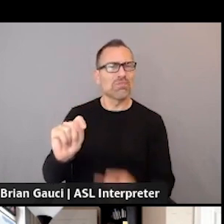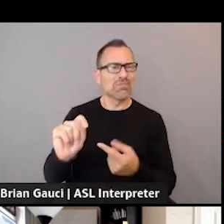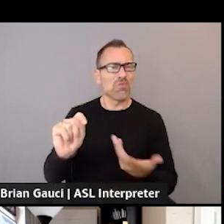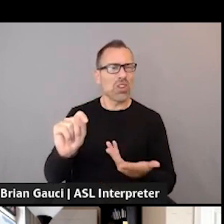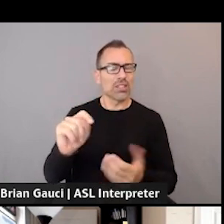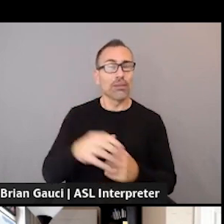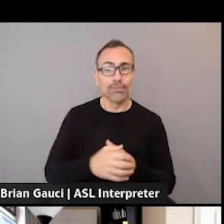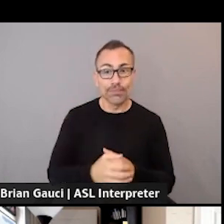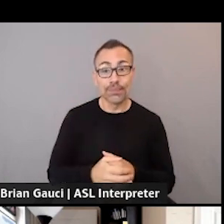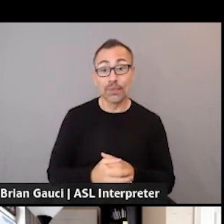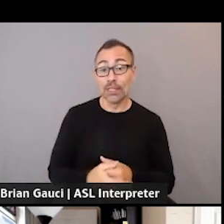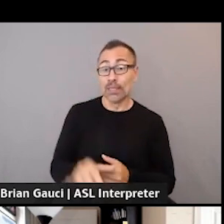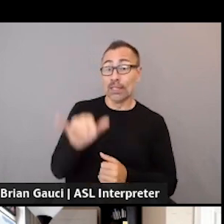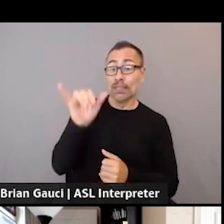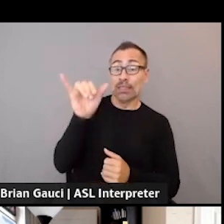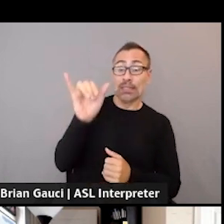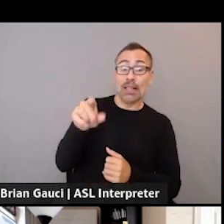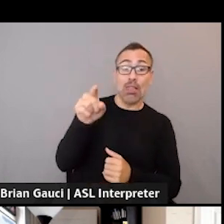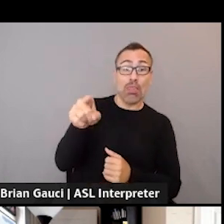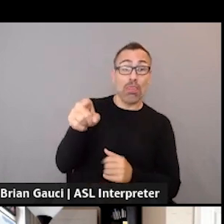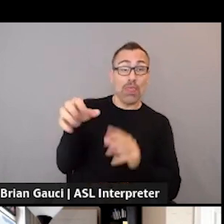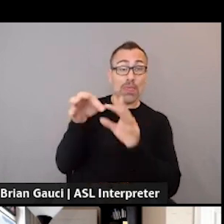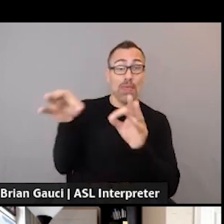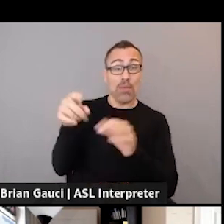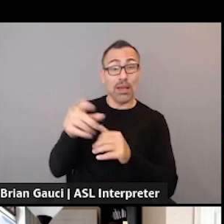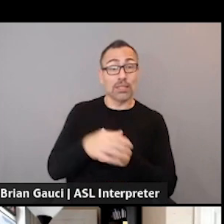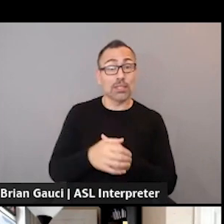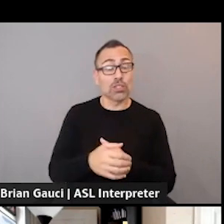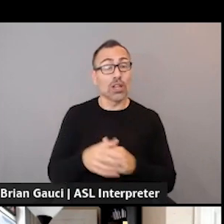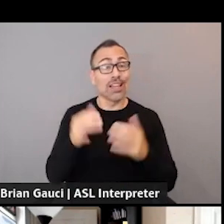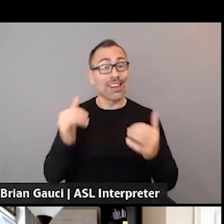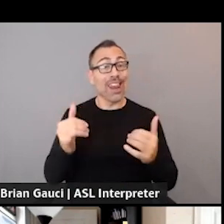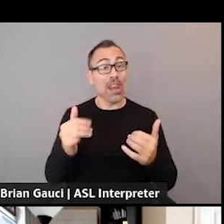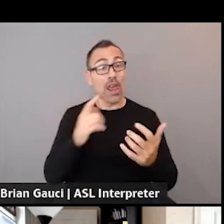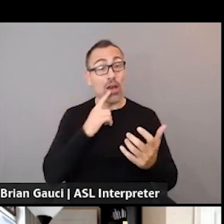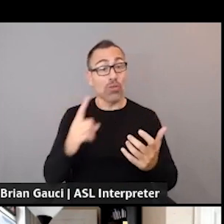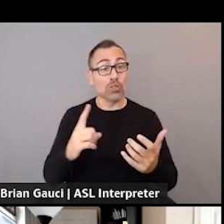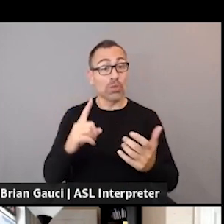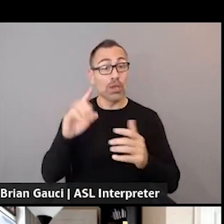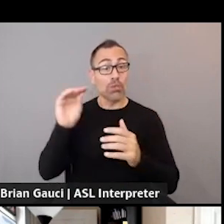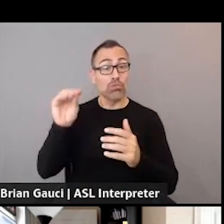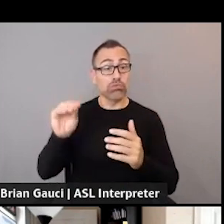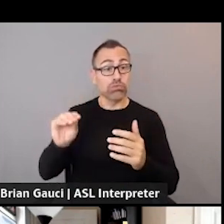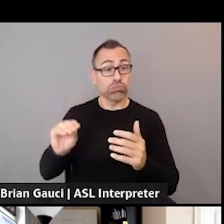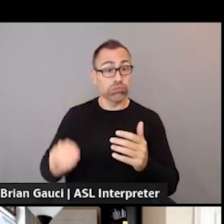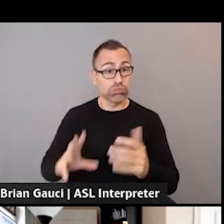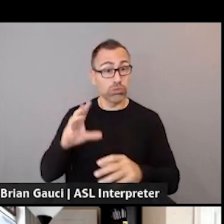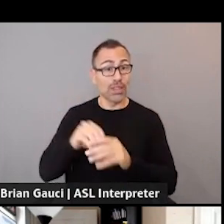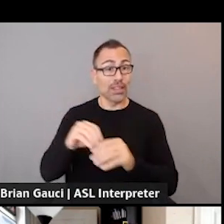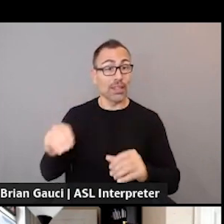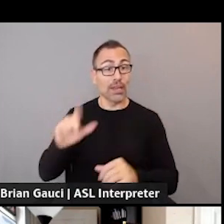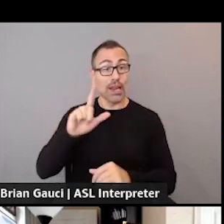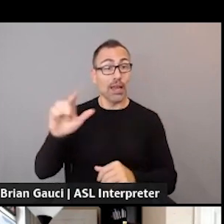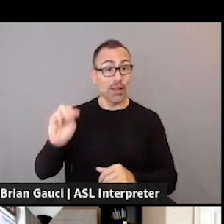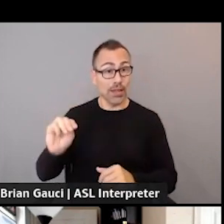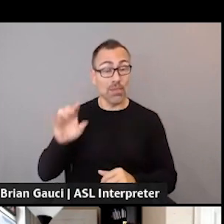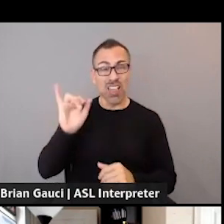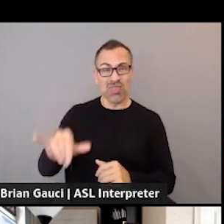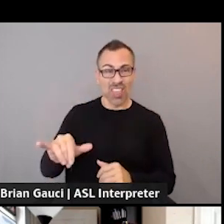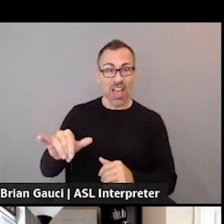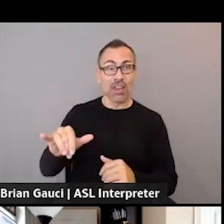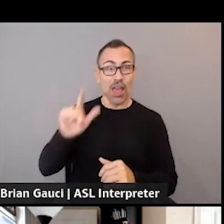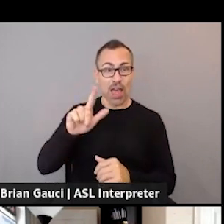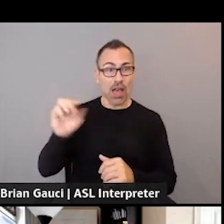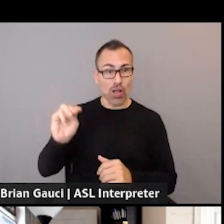And that passage, or the top n number of passages, are being populated into a large language model. That model is then reading all